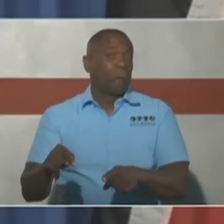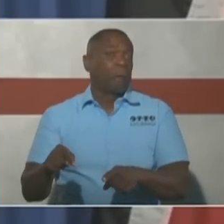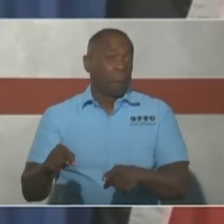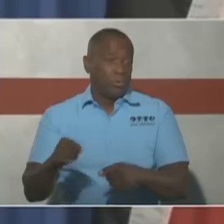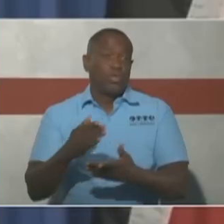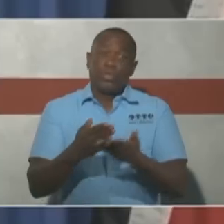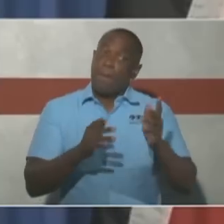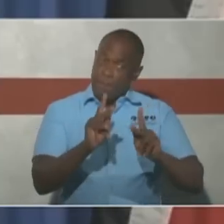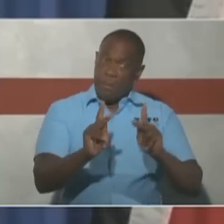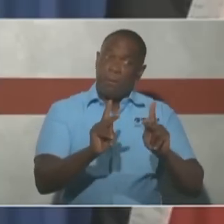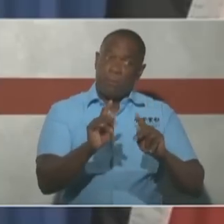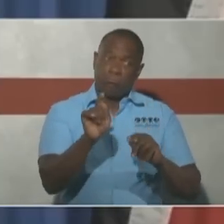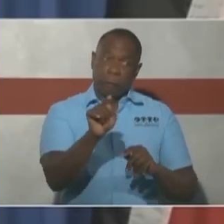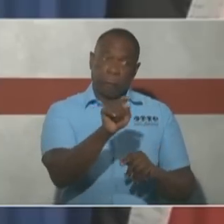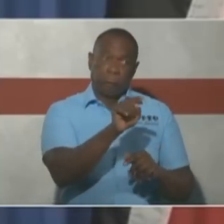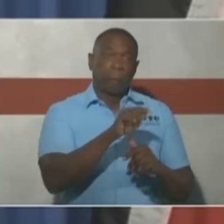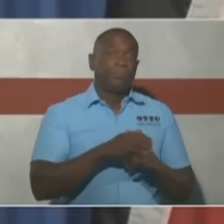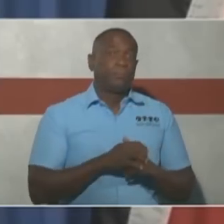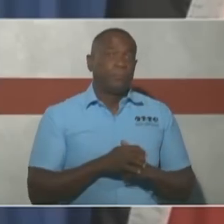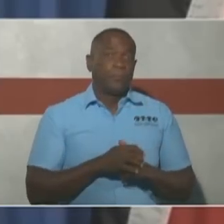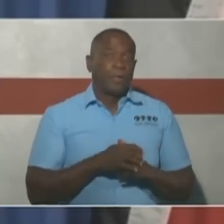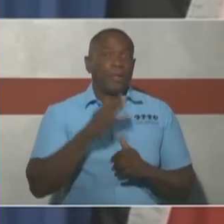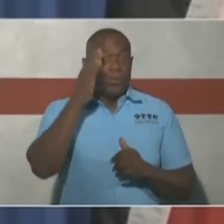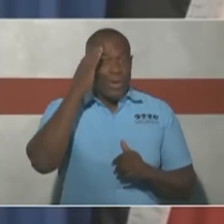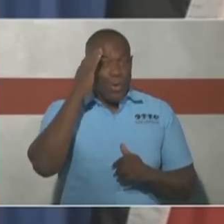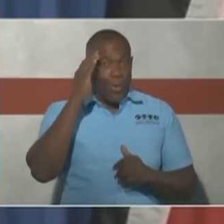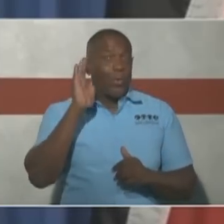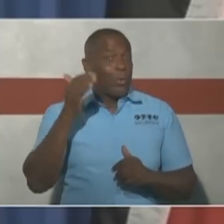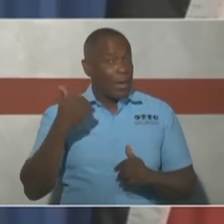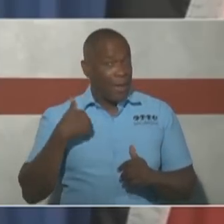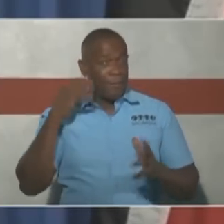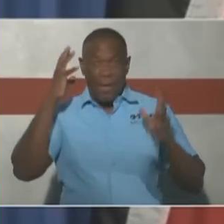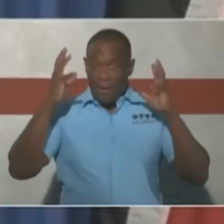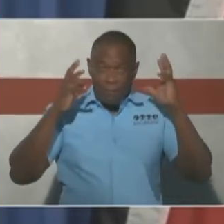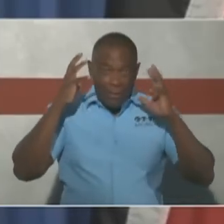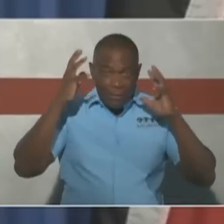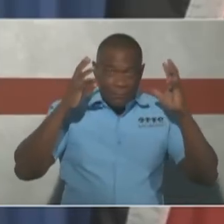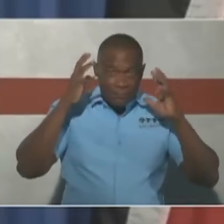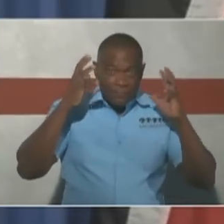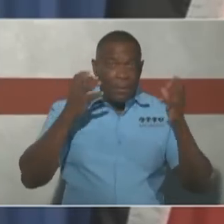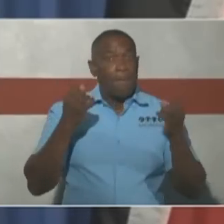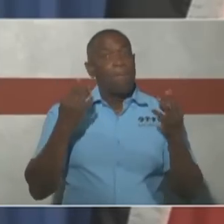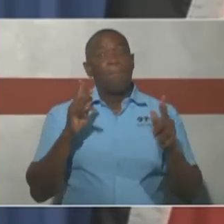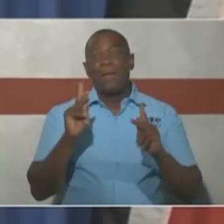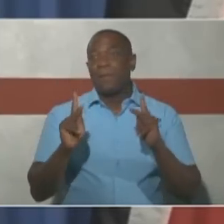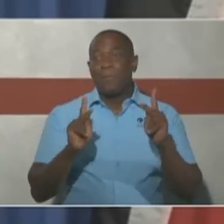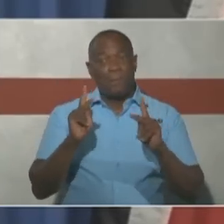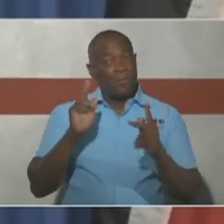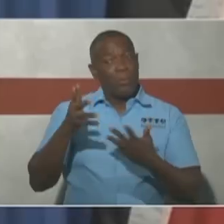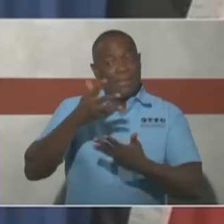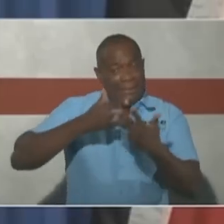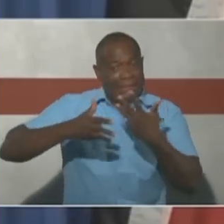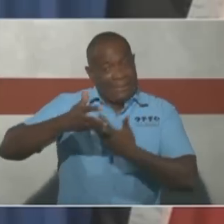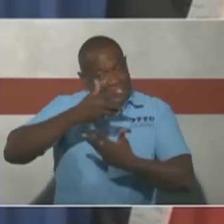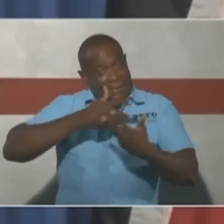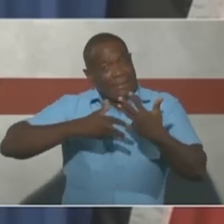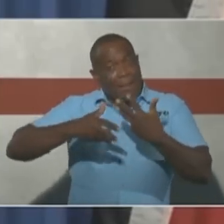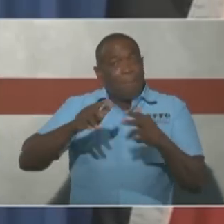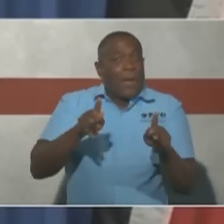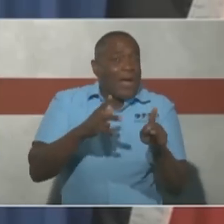it. We try to suppress it. And we also don't go with